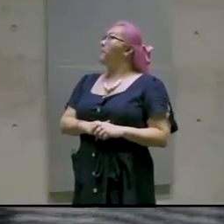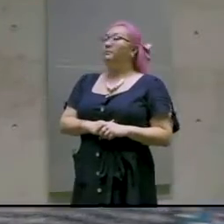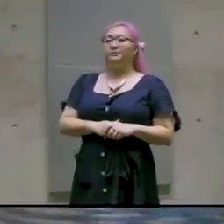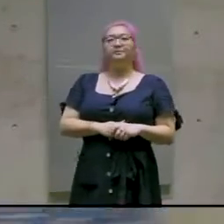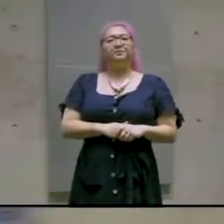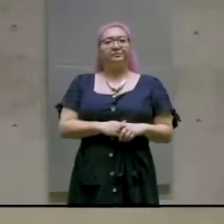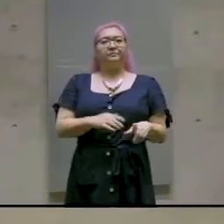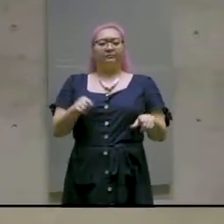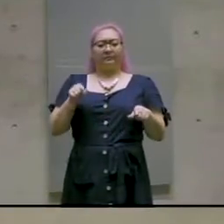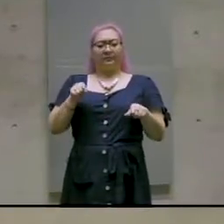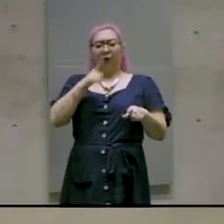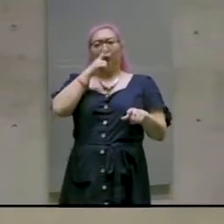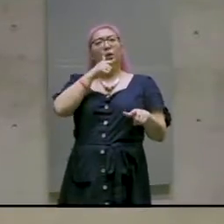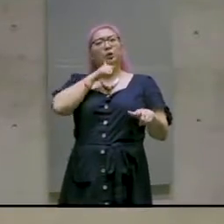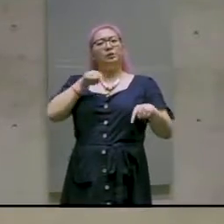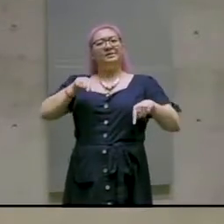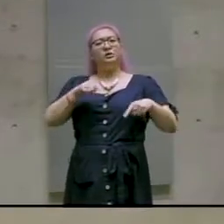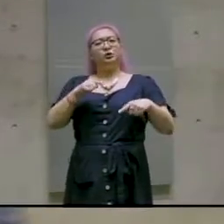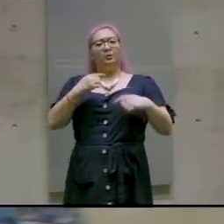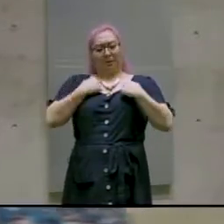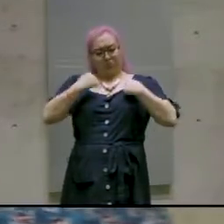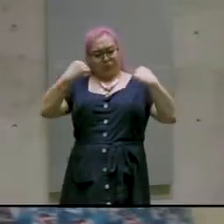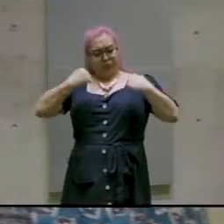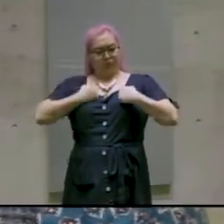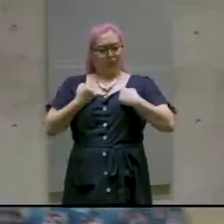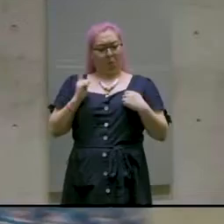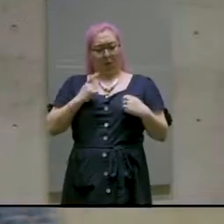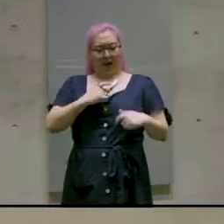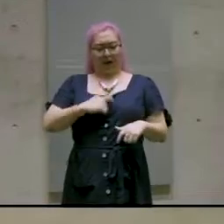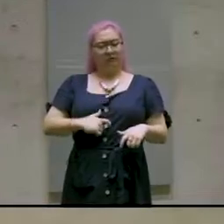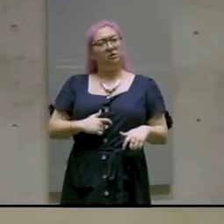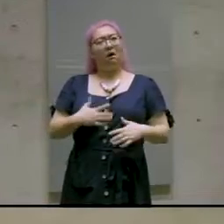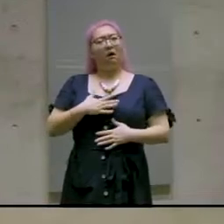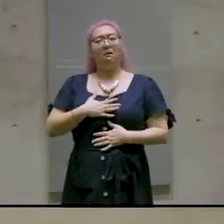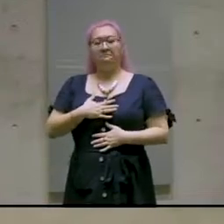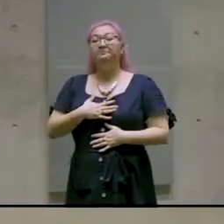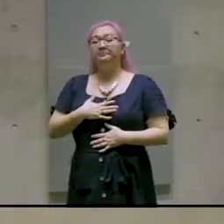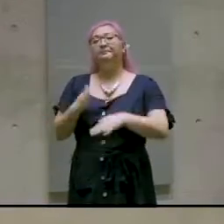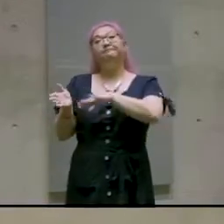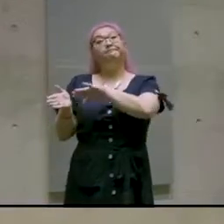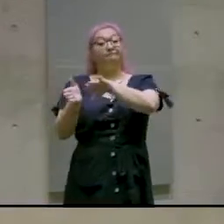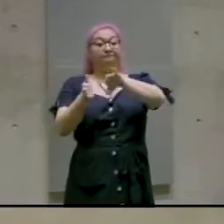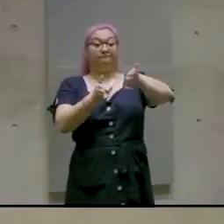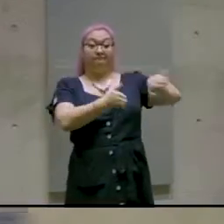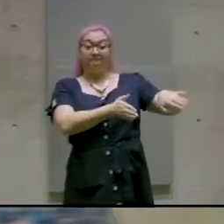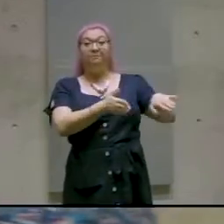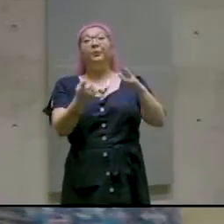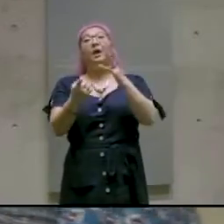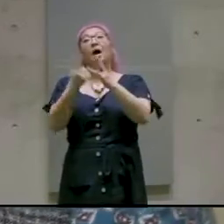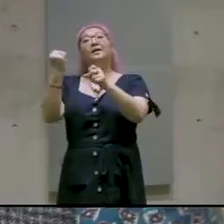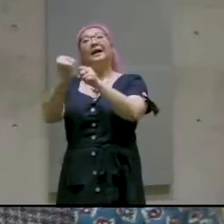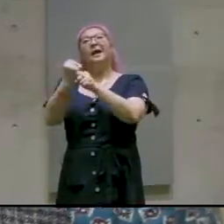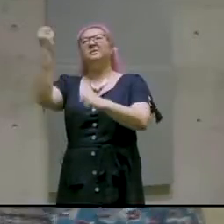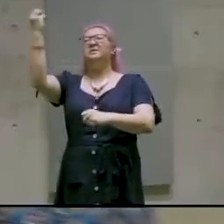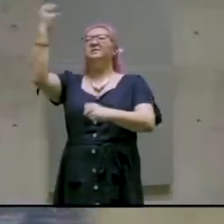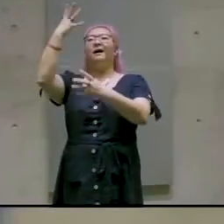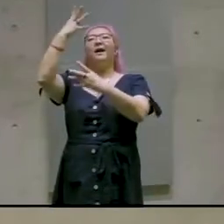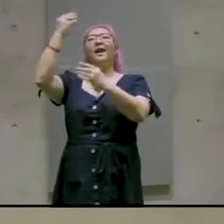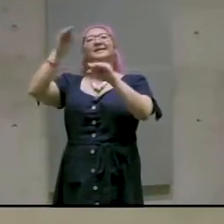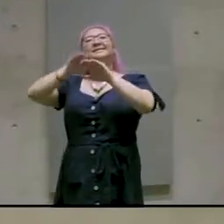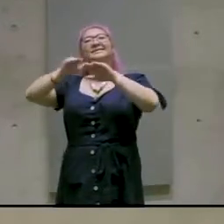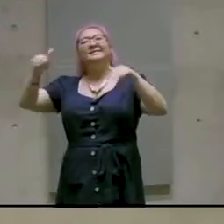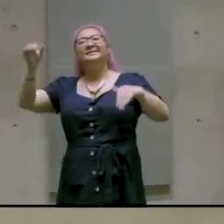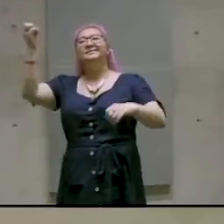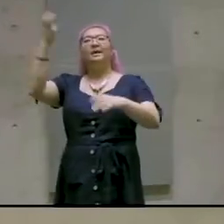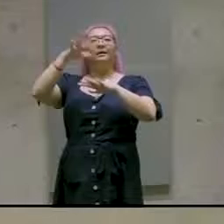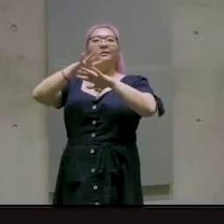are as a character. In Sunless Sea and Sunless Skies, however, by contrast, these are narrative roguelikes. As